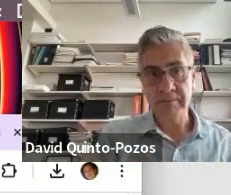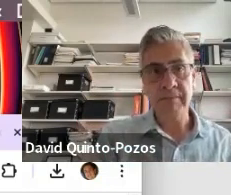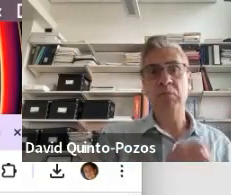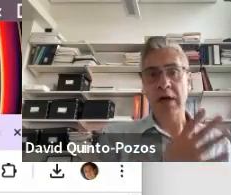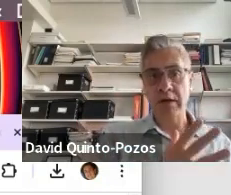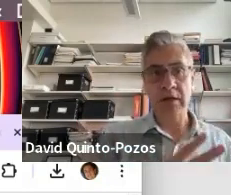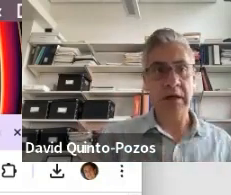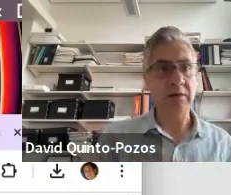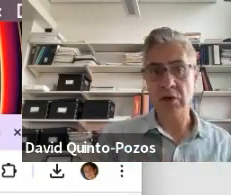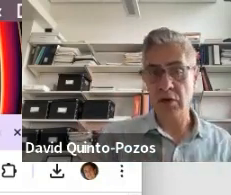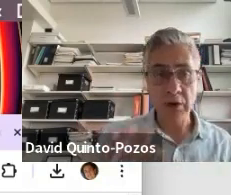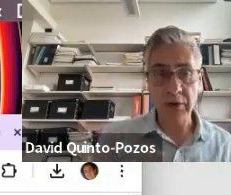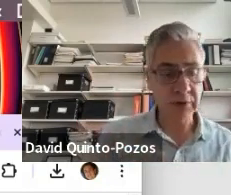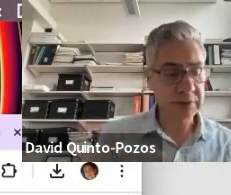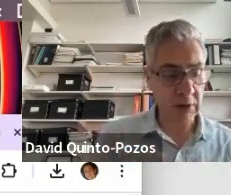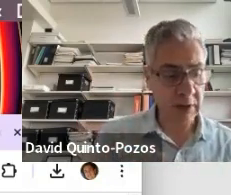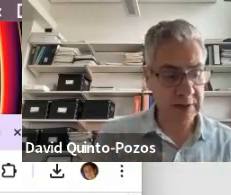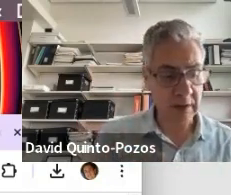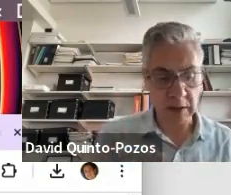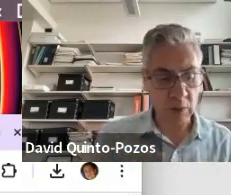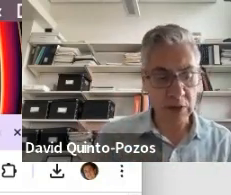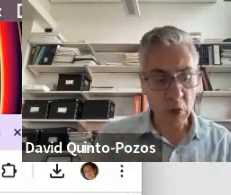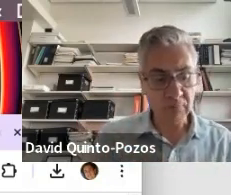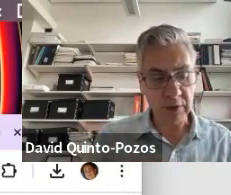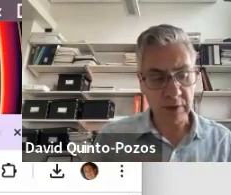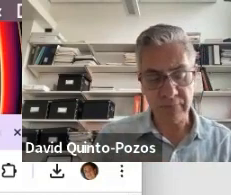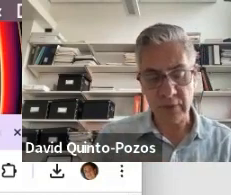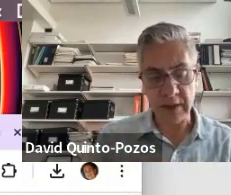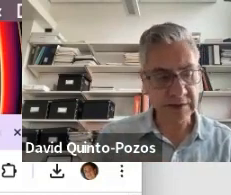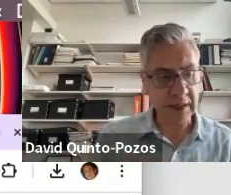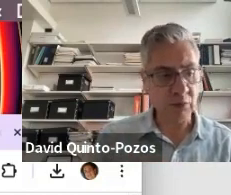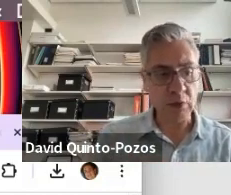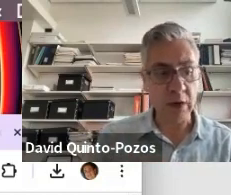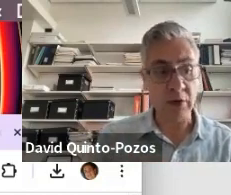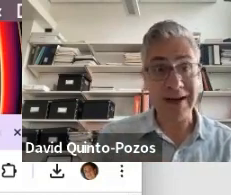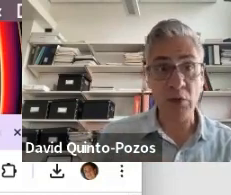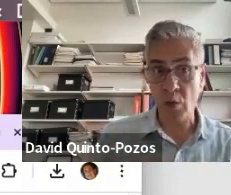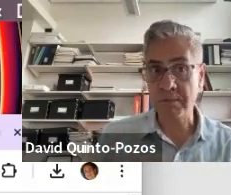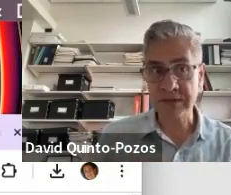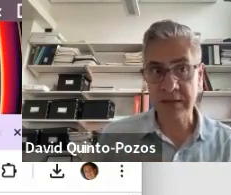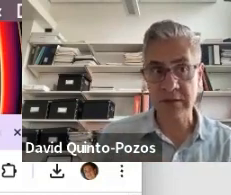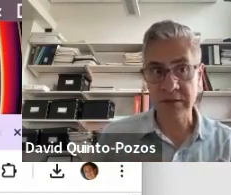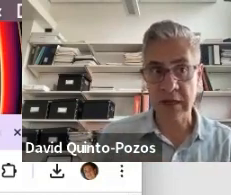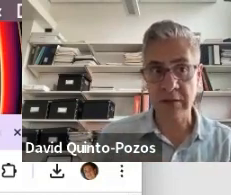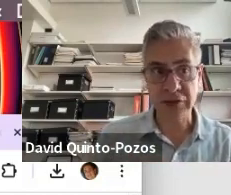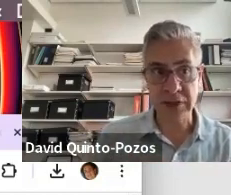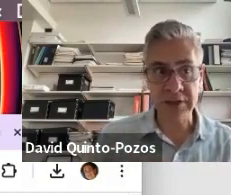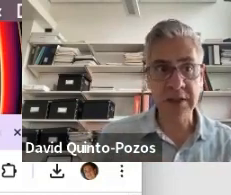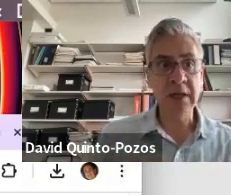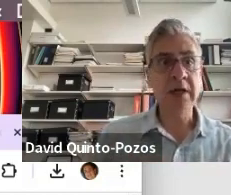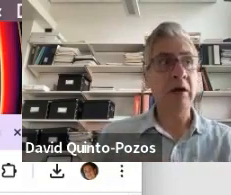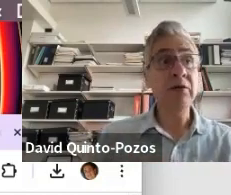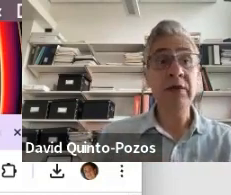style guide online. There are other style guides online. We don't, for the LSA, require any one particular style